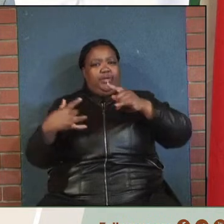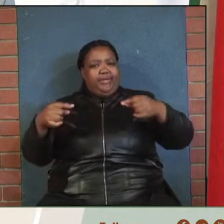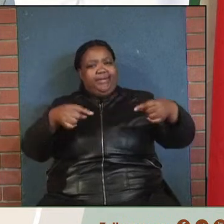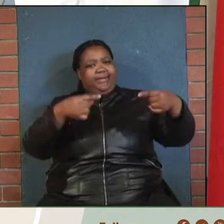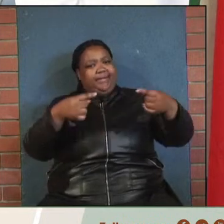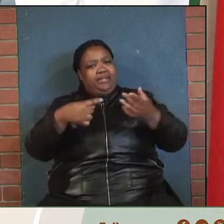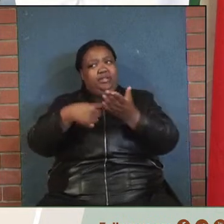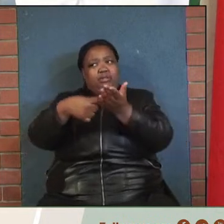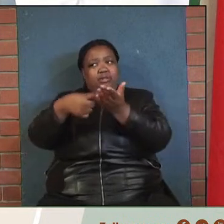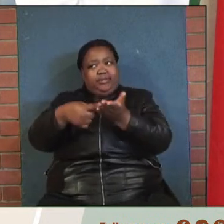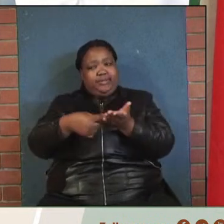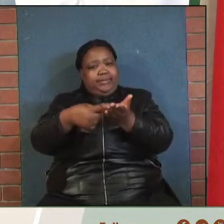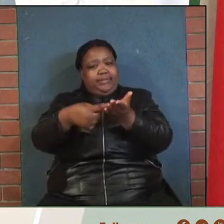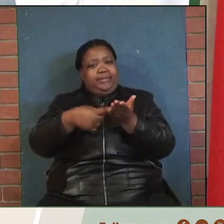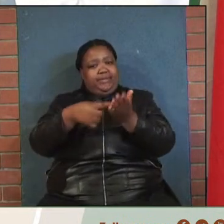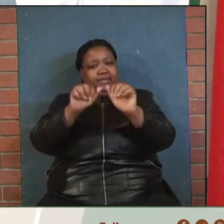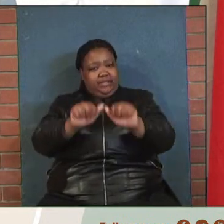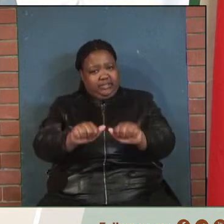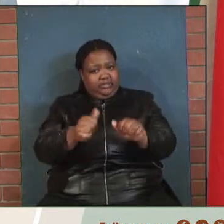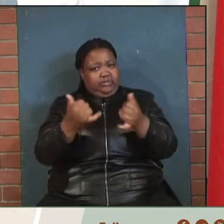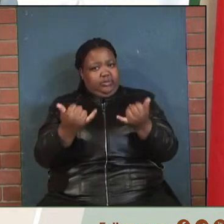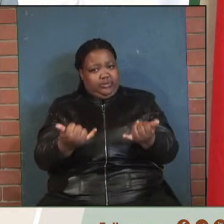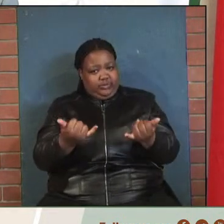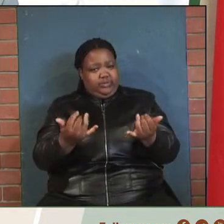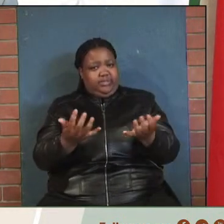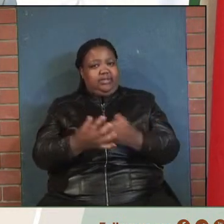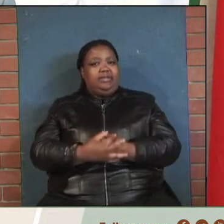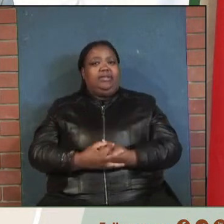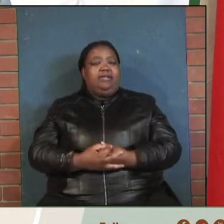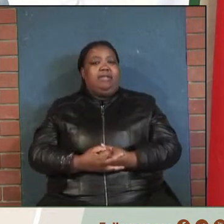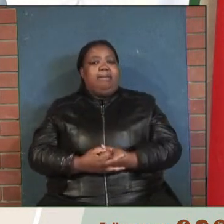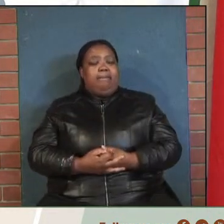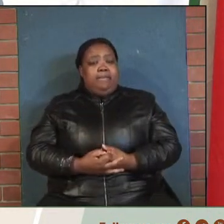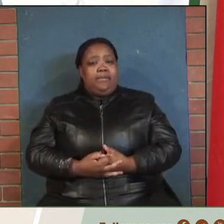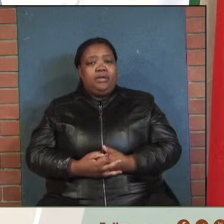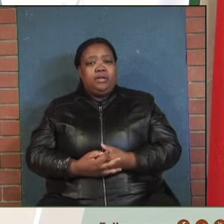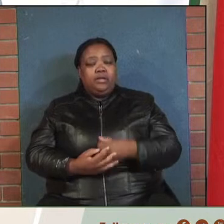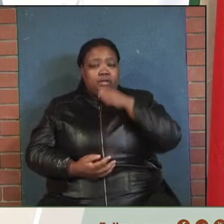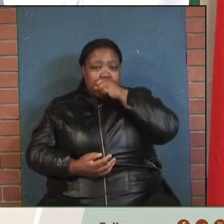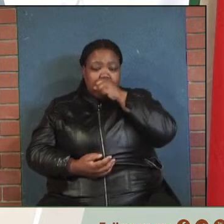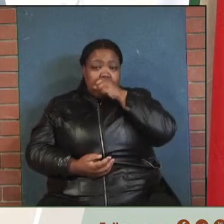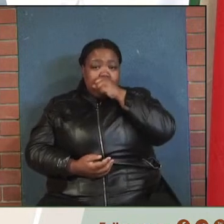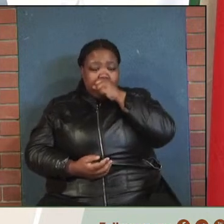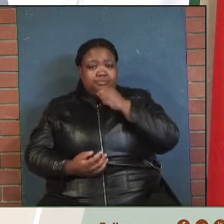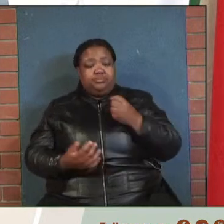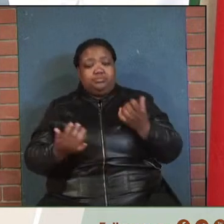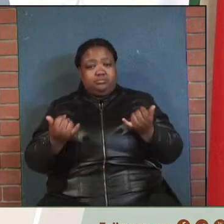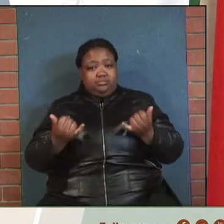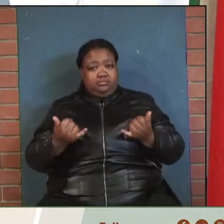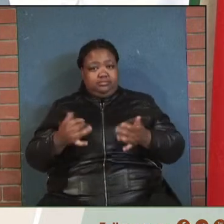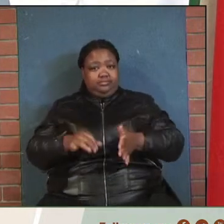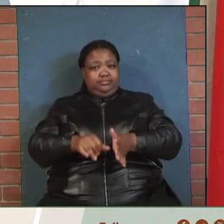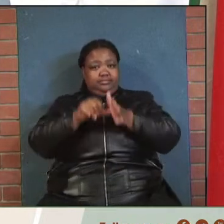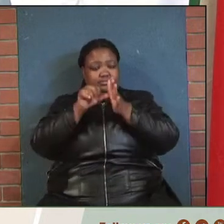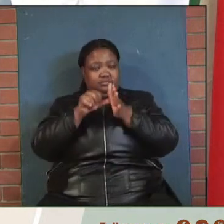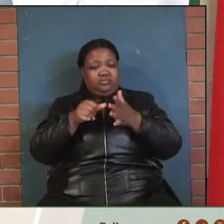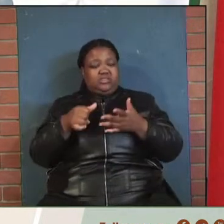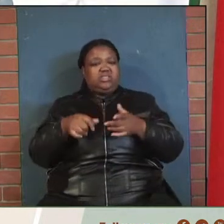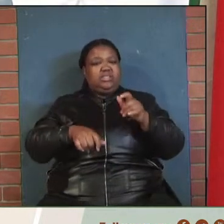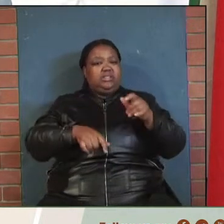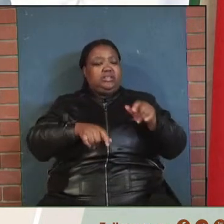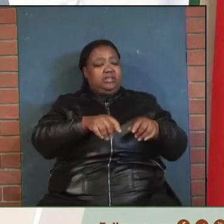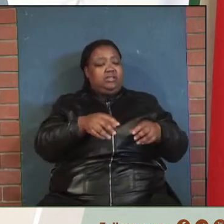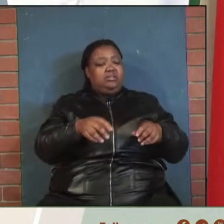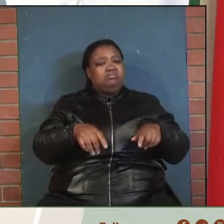held today. These platforms are very instrumental in empowering